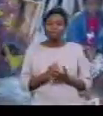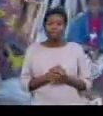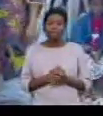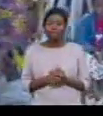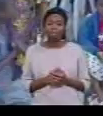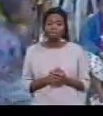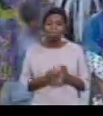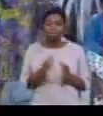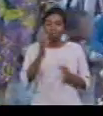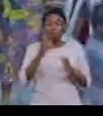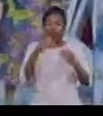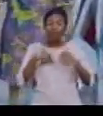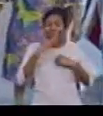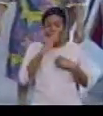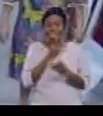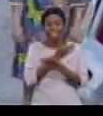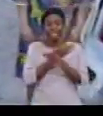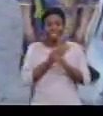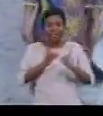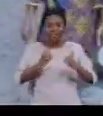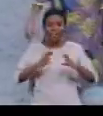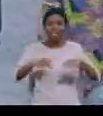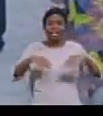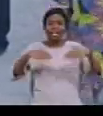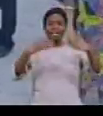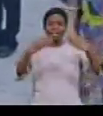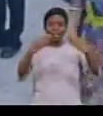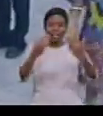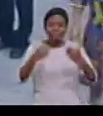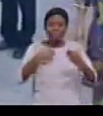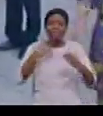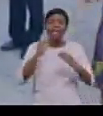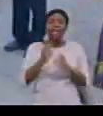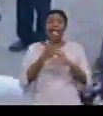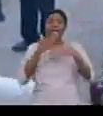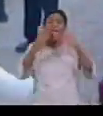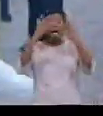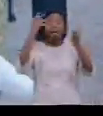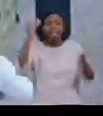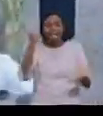If you have been delivered, give me a resounding amen.